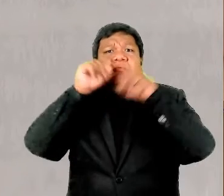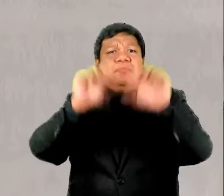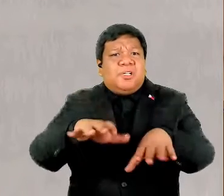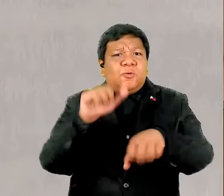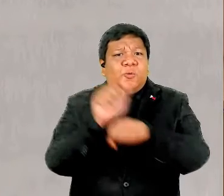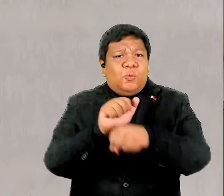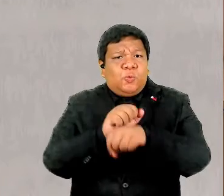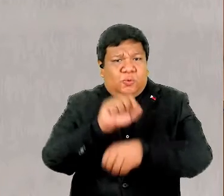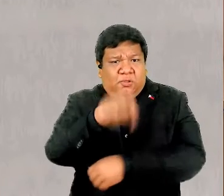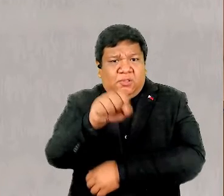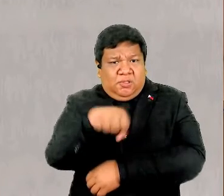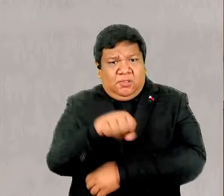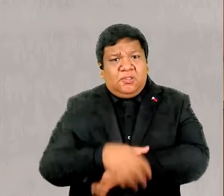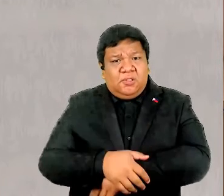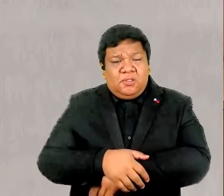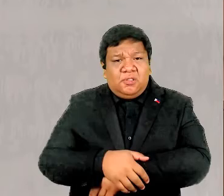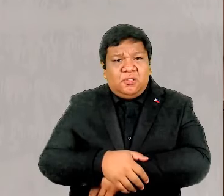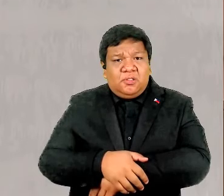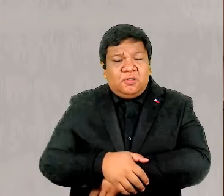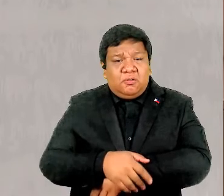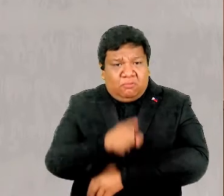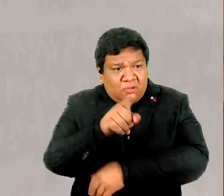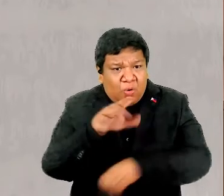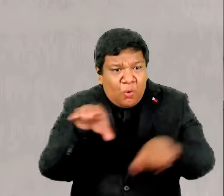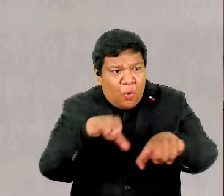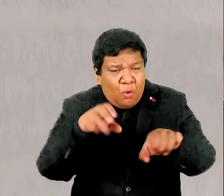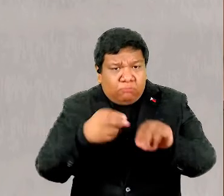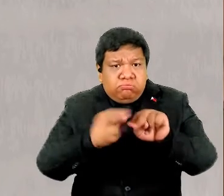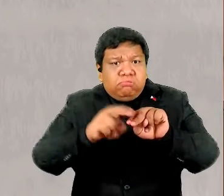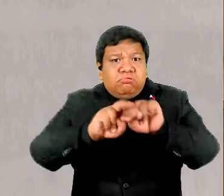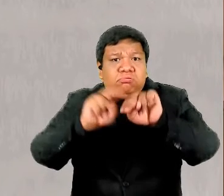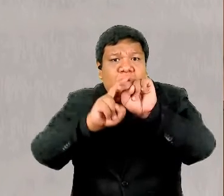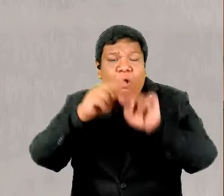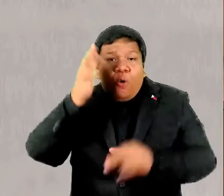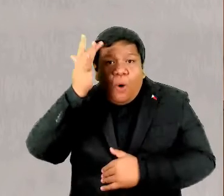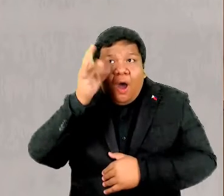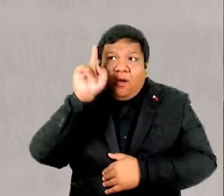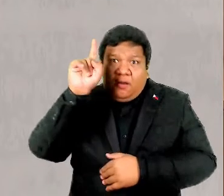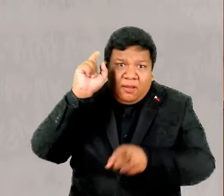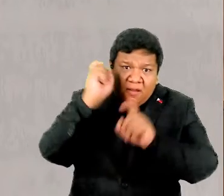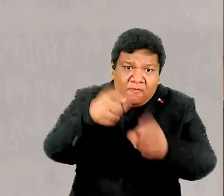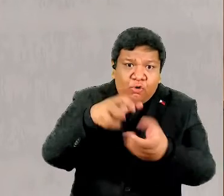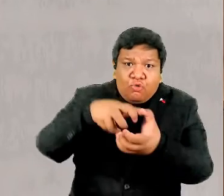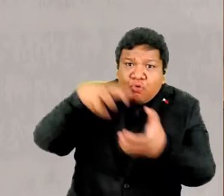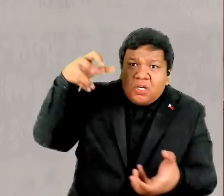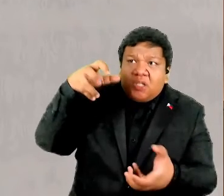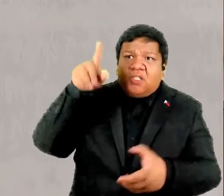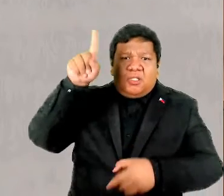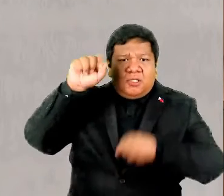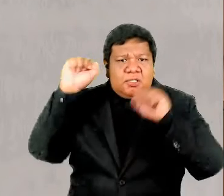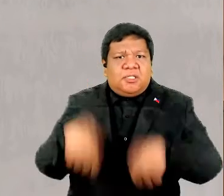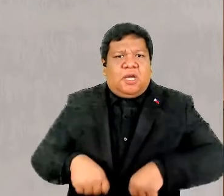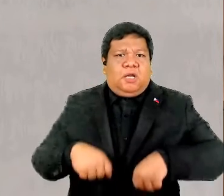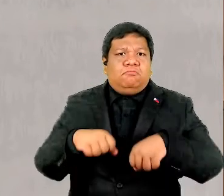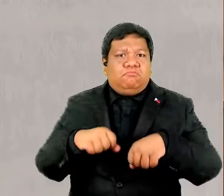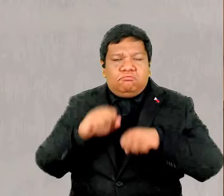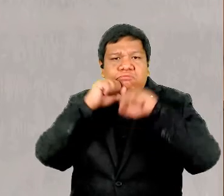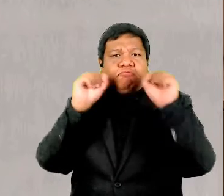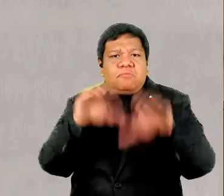works and multiply our produce, right? He makes people rich for it is in His ability and power to